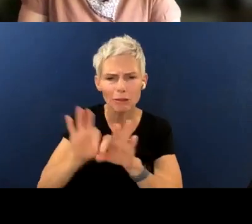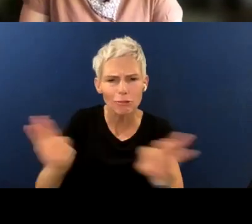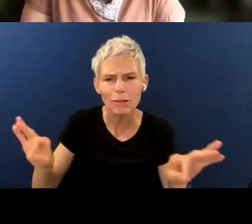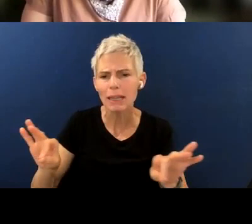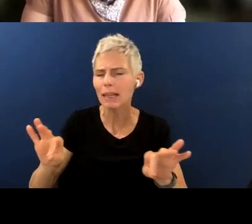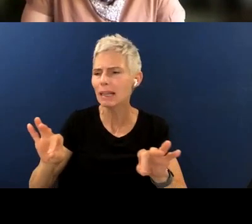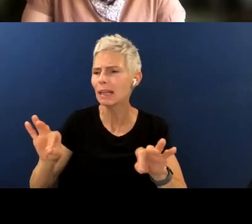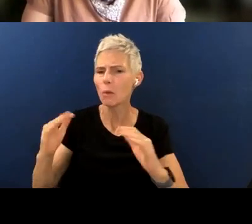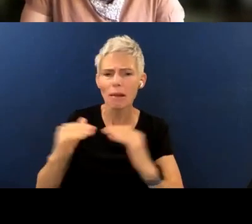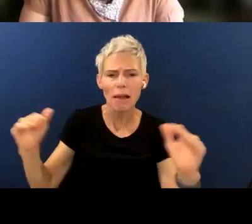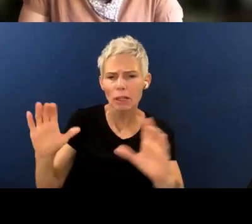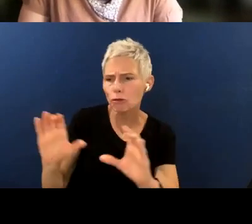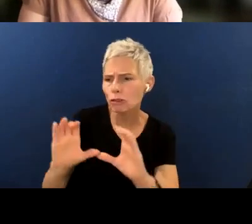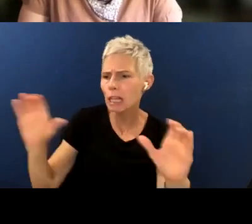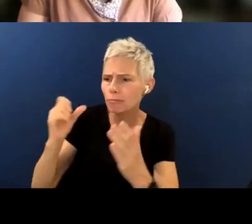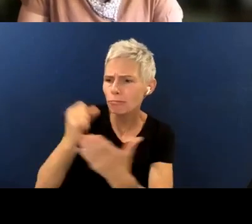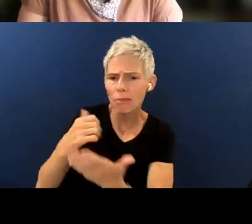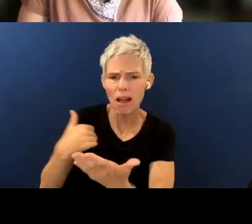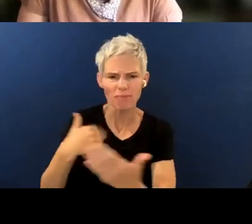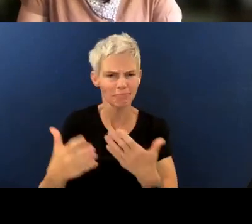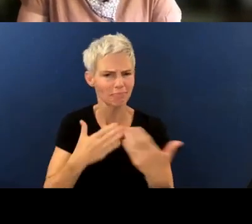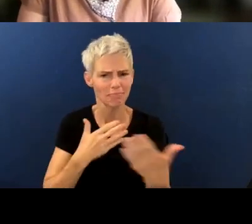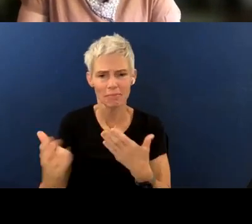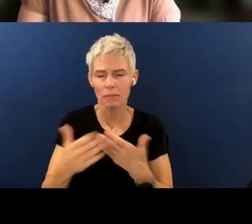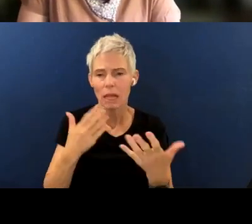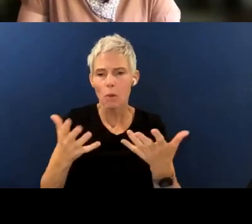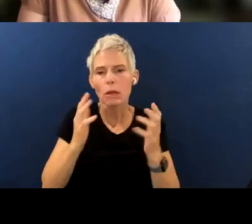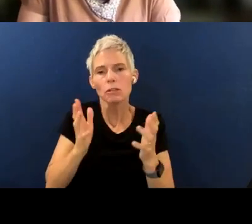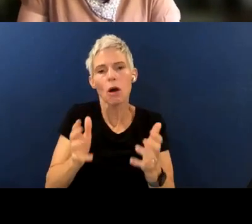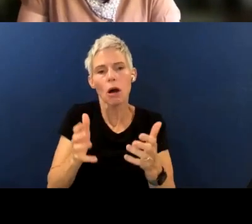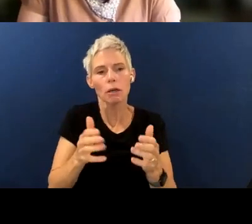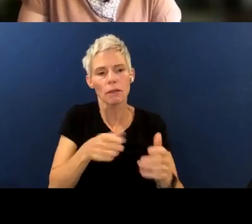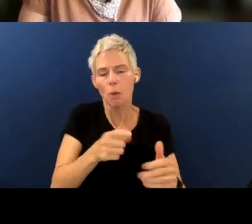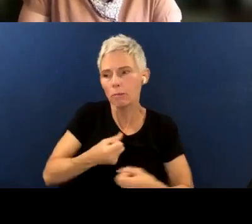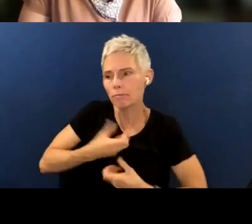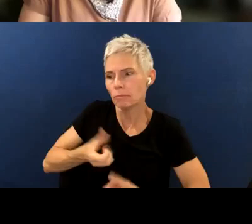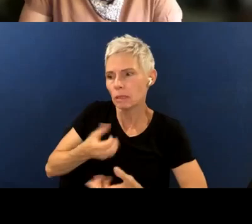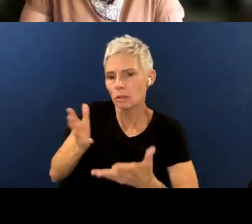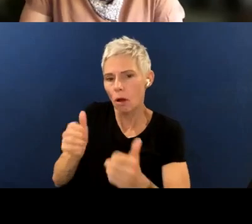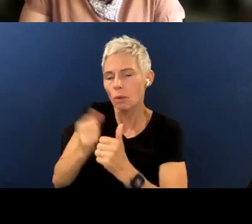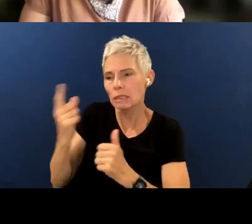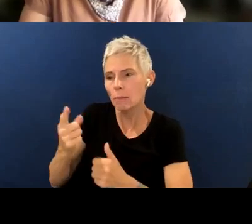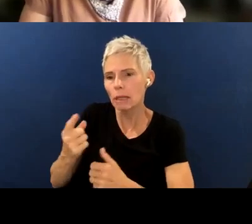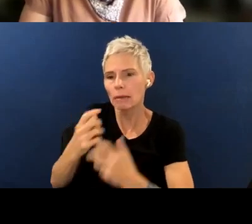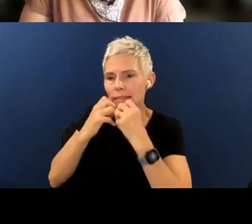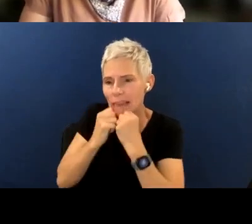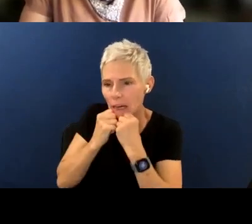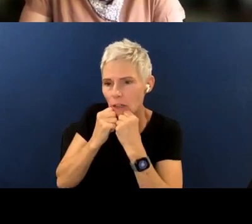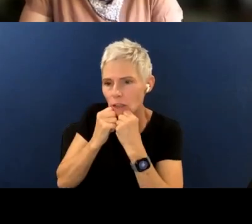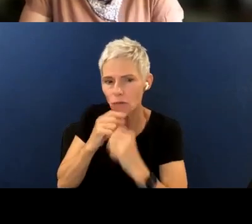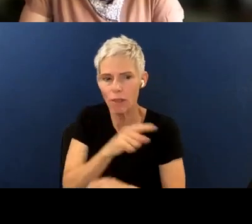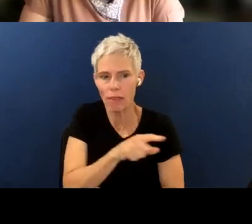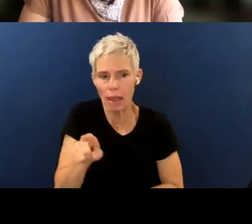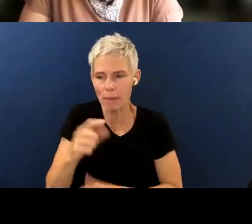what level of credential it was. They wanted to talk to somebody who cared and who was going to be able to help them in that moment, whatever